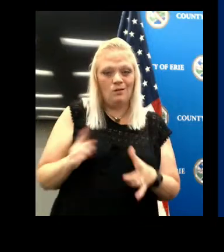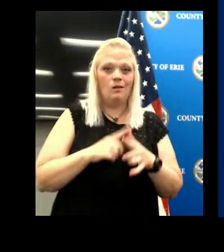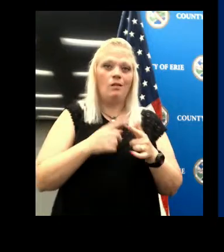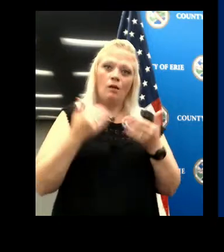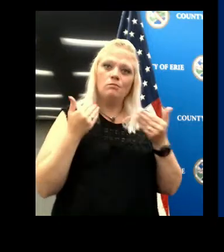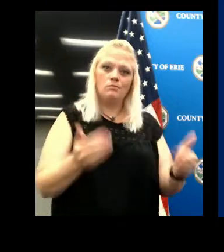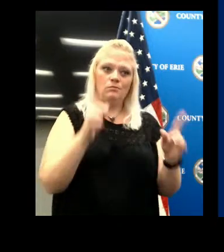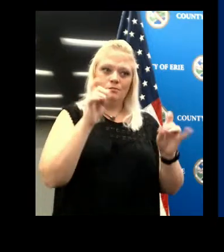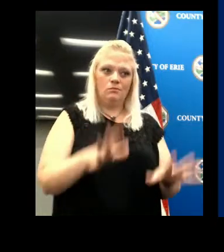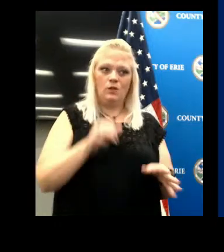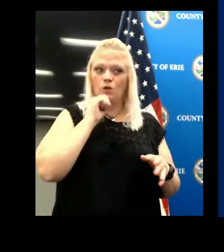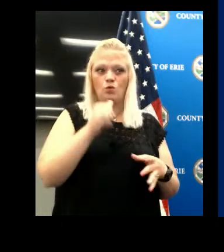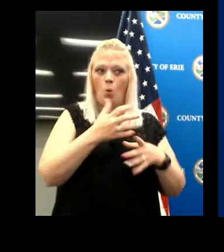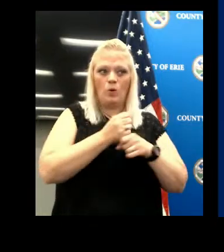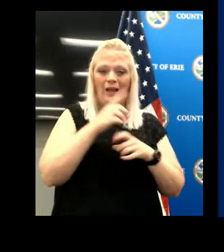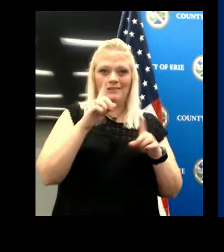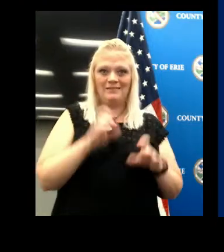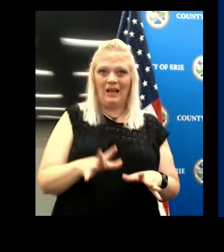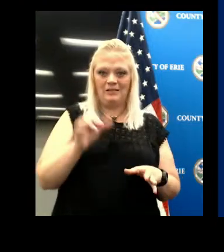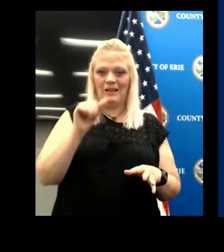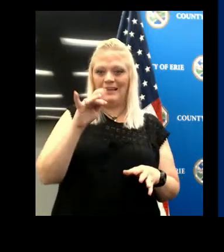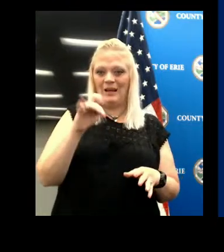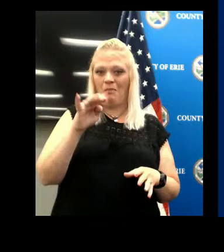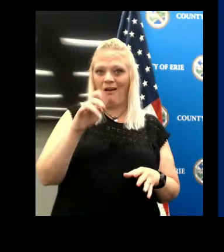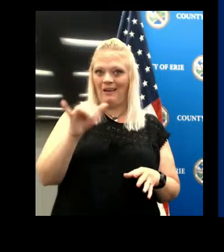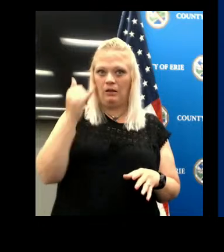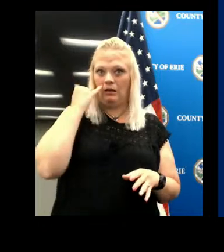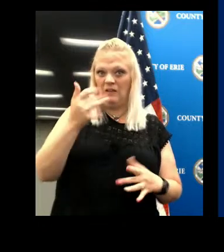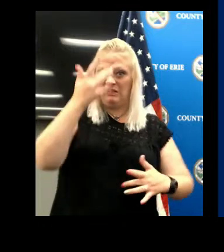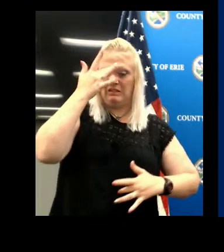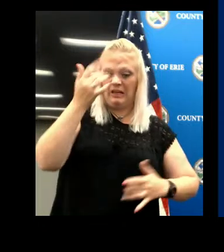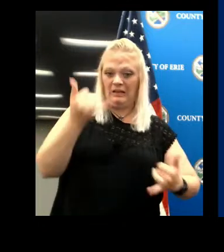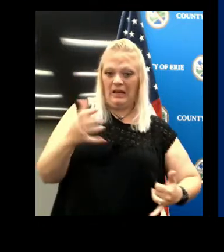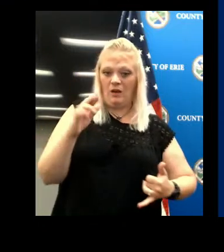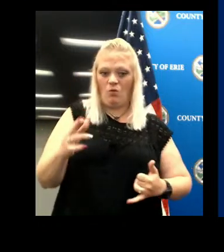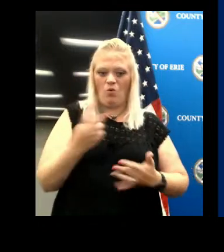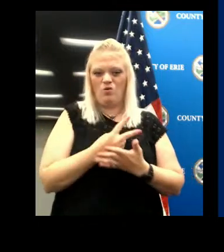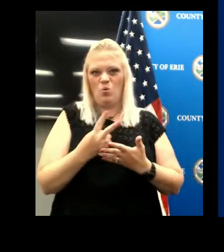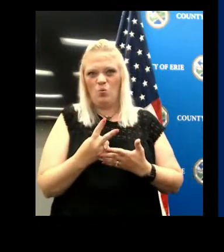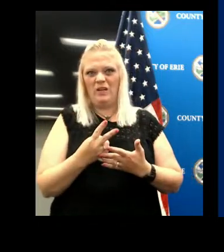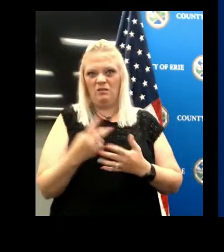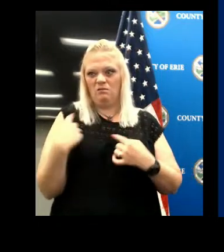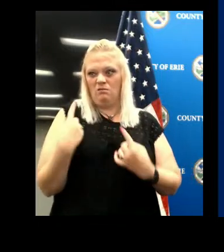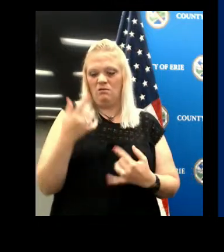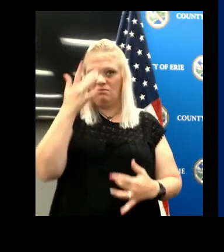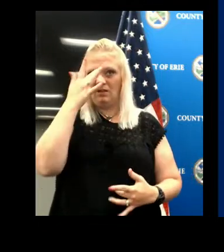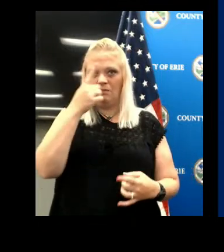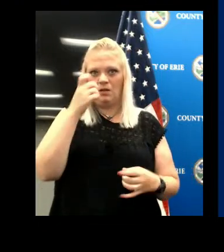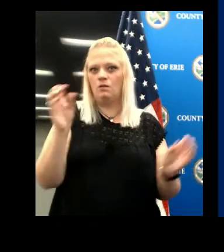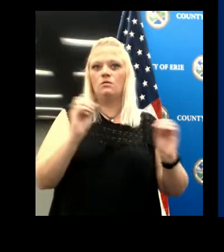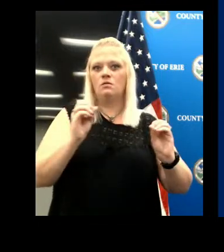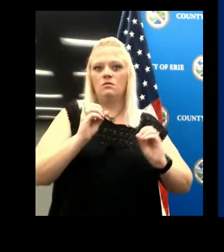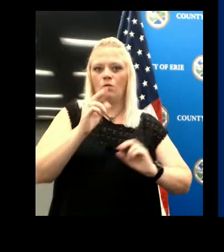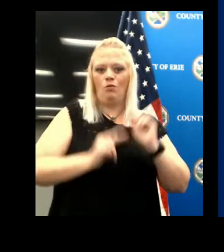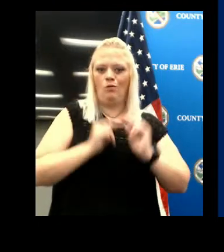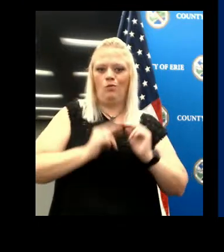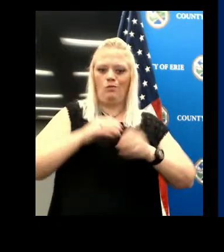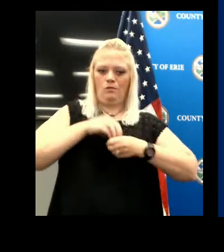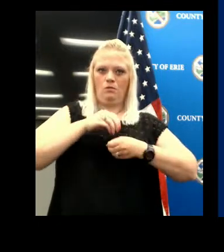antibodies. You shouldn't get an antibody test if you think you're sick now or you were sick in the last 10 days to 2 weeks, because you probably won't have antibodies built up.